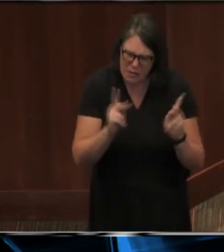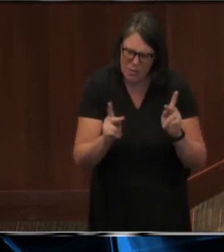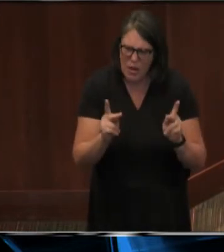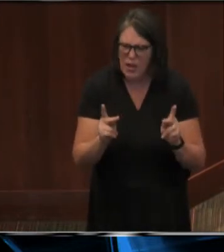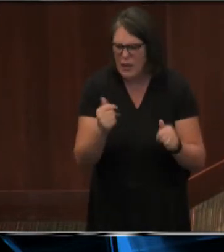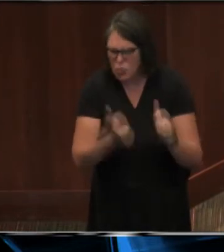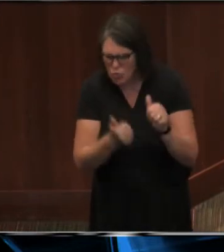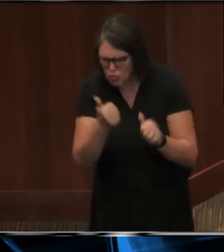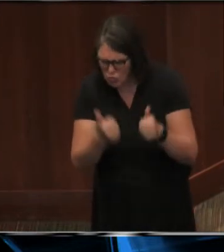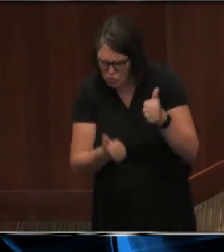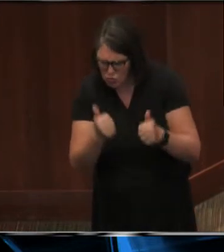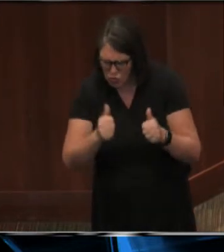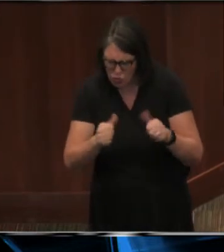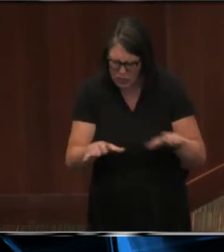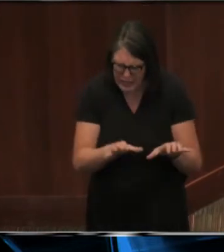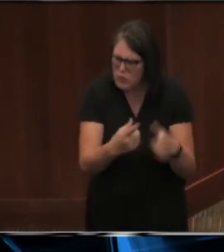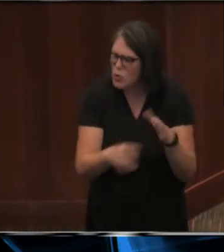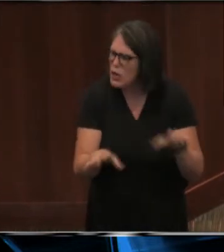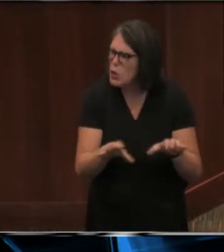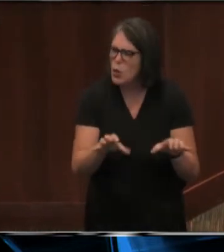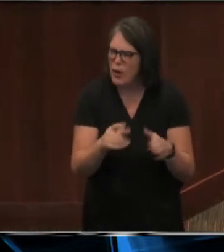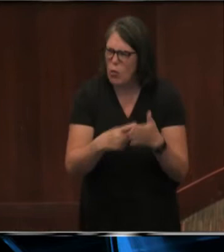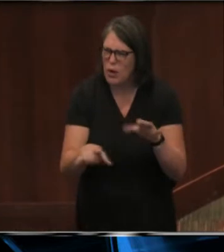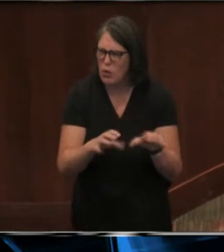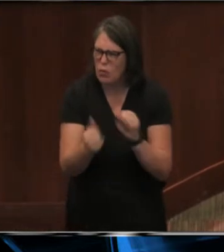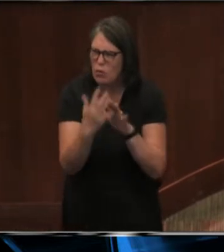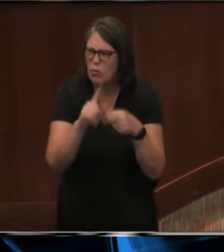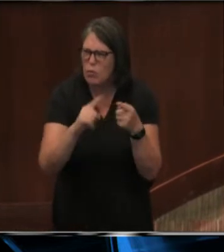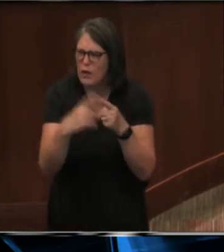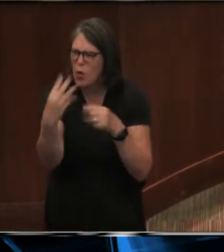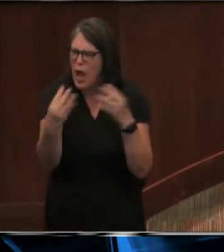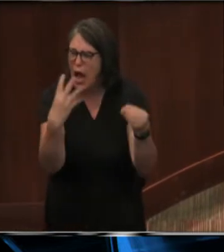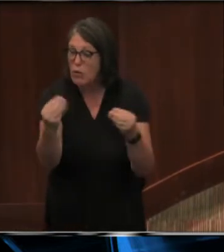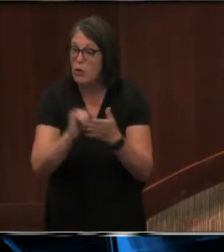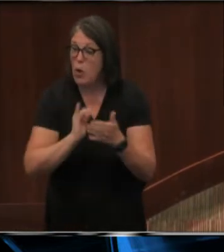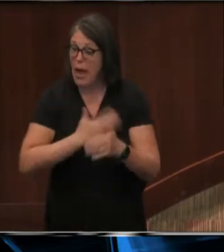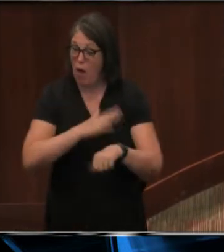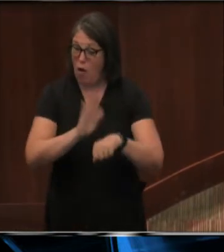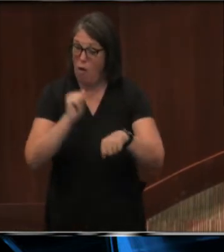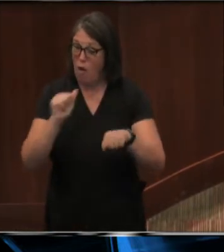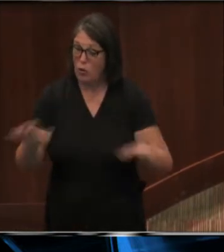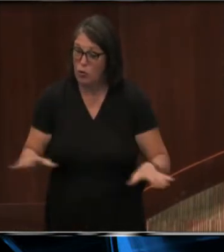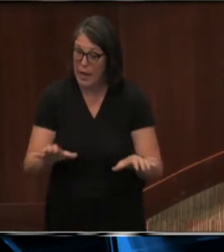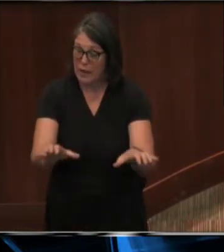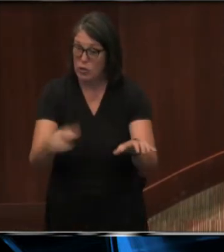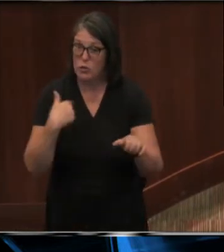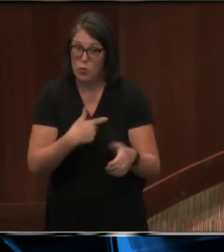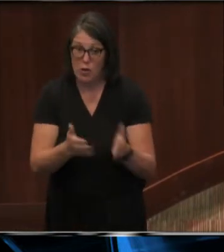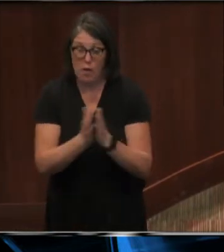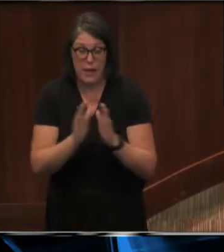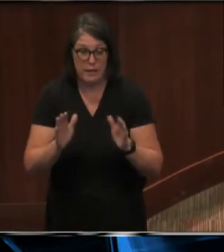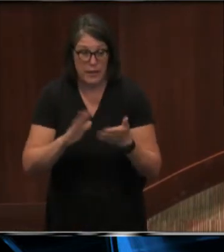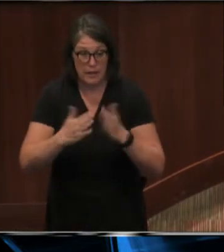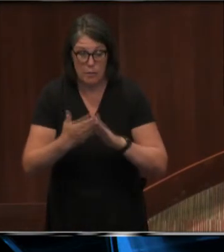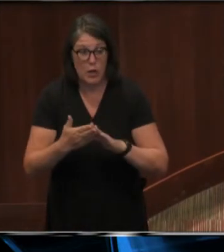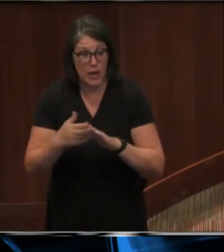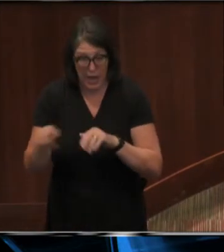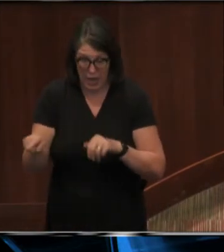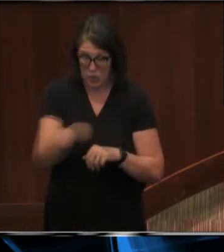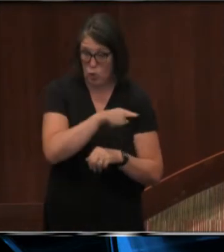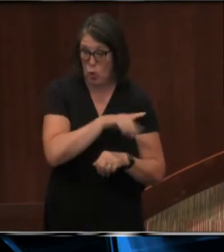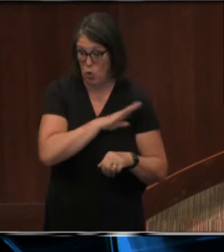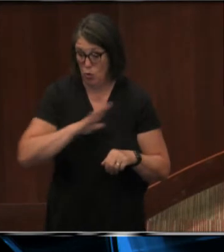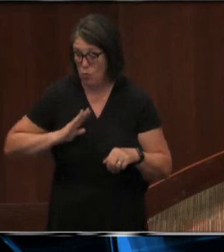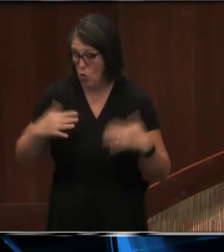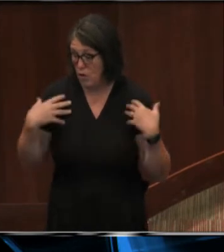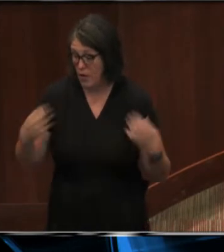which activities that you do encounter. So this is our call to action. We're asking our community and you as our Board of Health